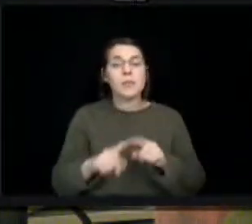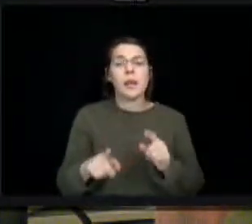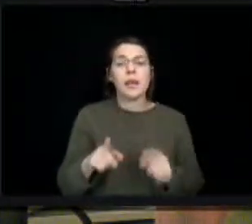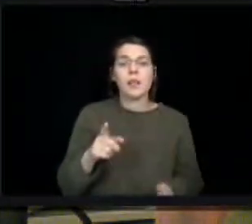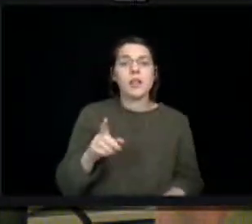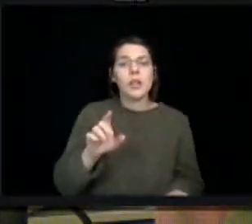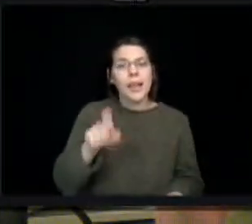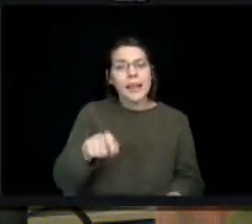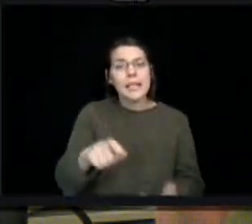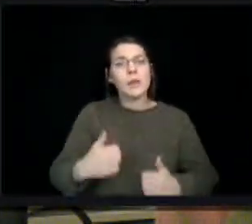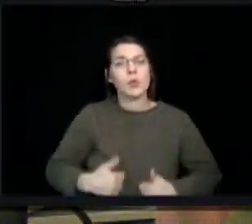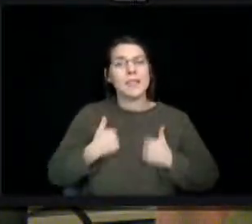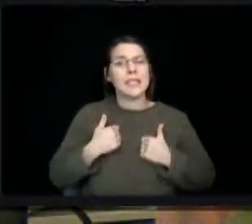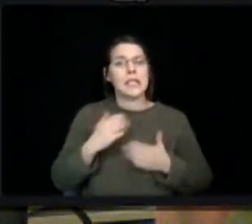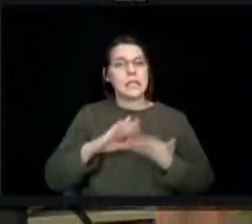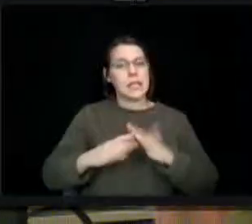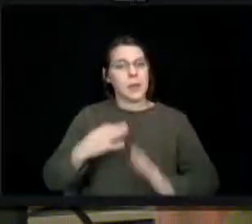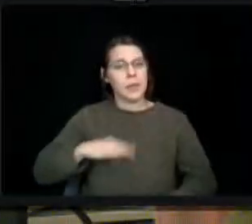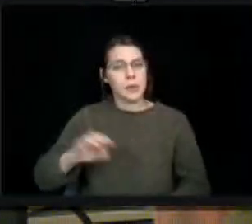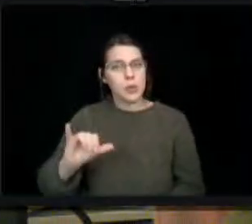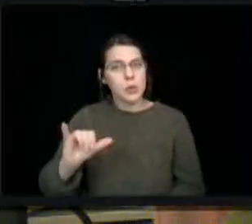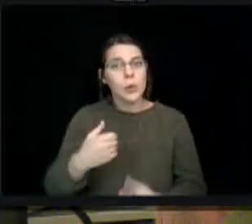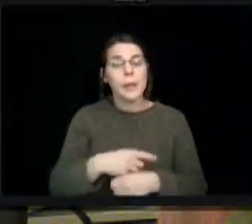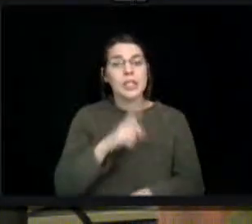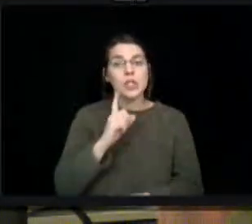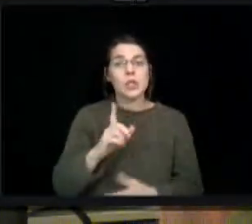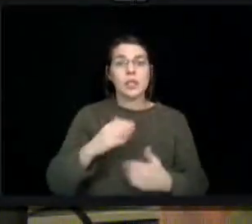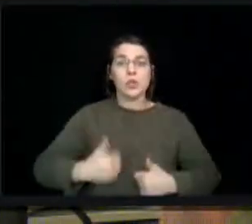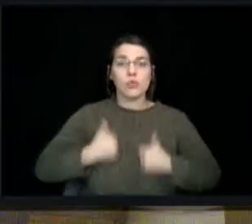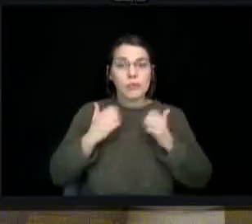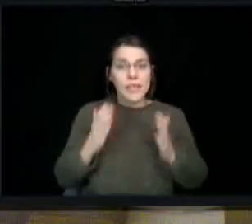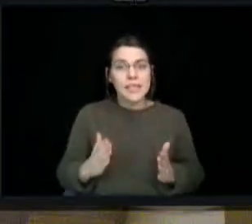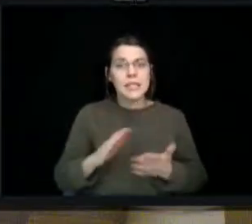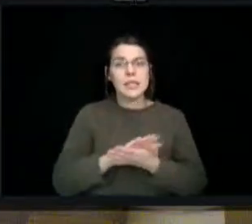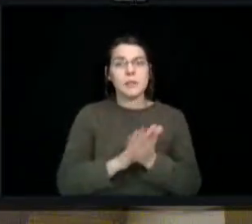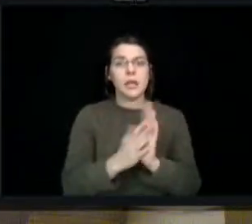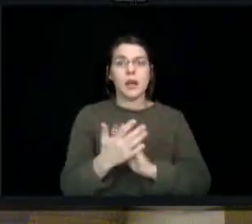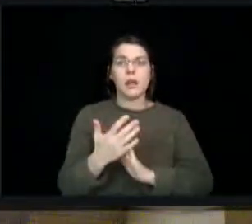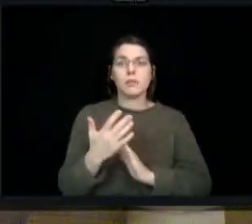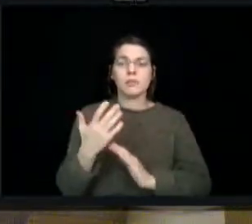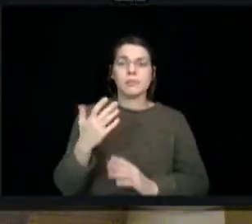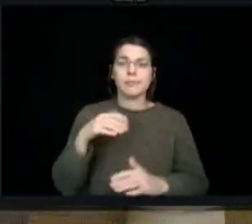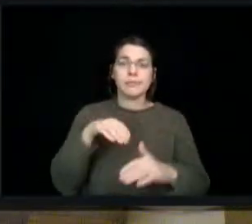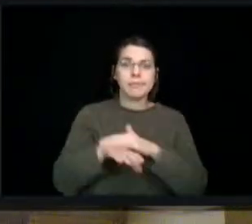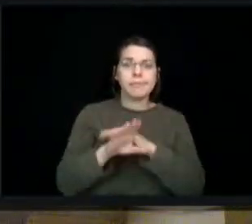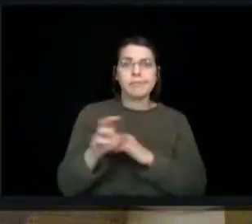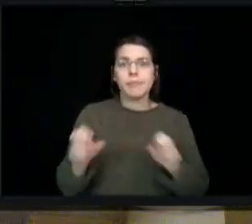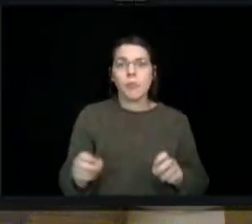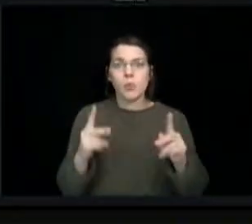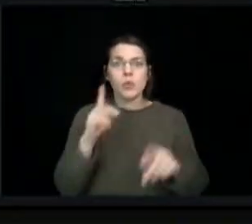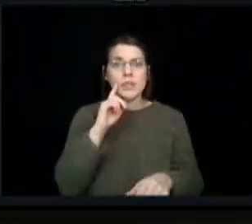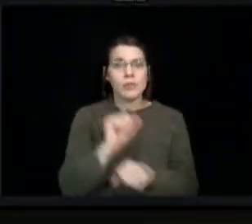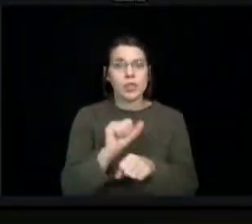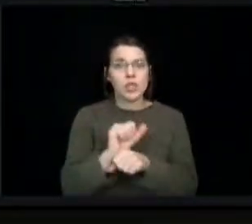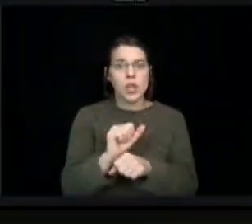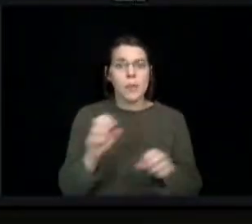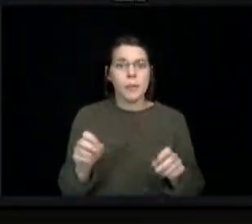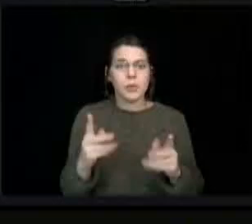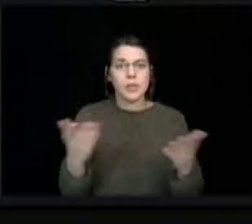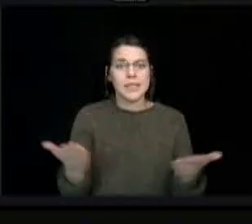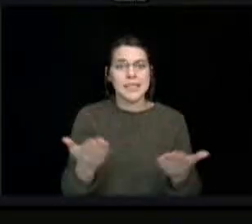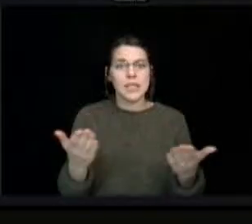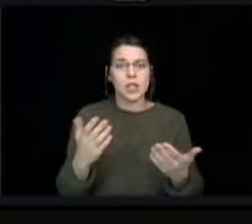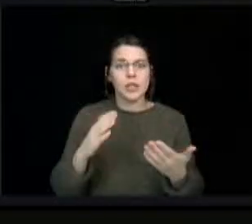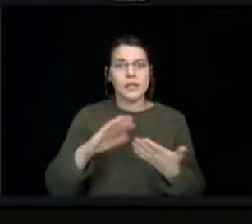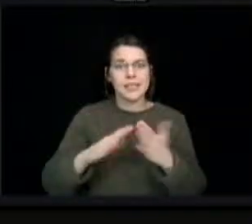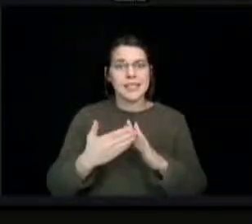are getting job opportunities on publicly funded city contracts. Love that. Okay, thank you. Thank you for your work. Thank you. Thank you. And those are the things that we want our public agencies